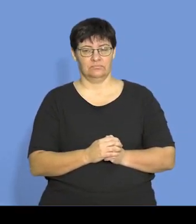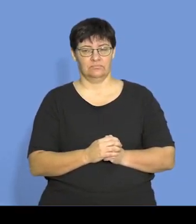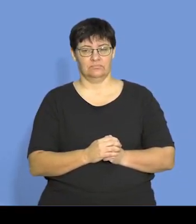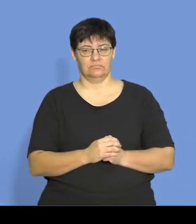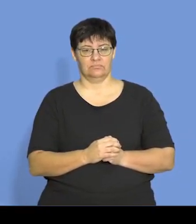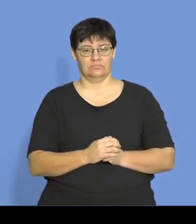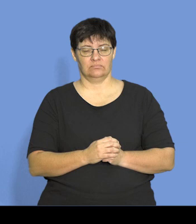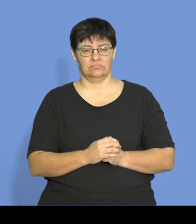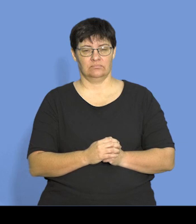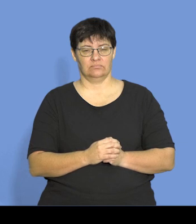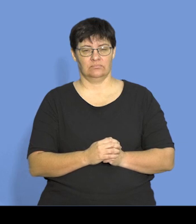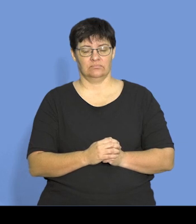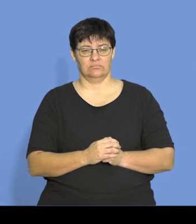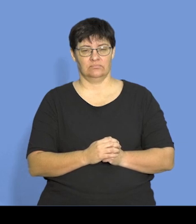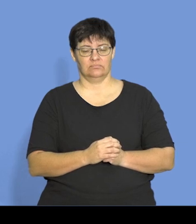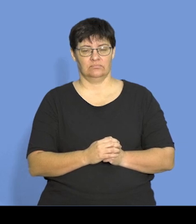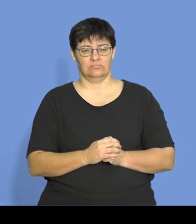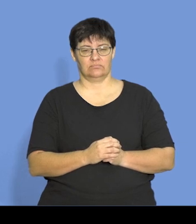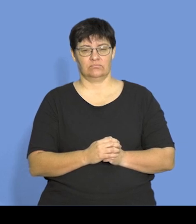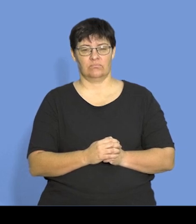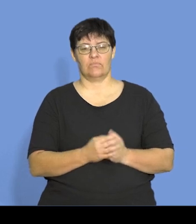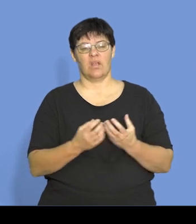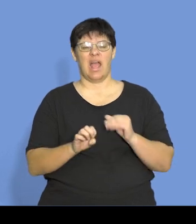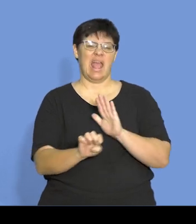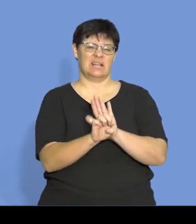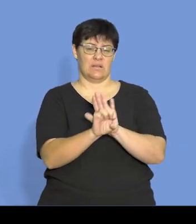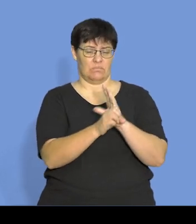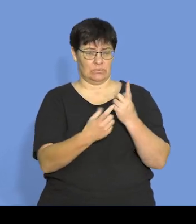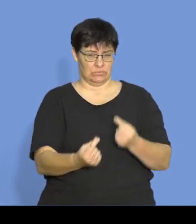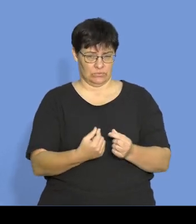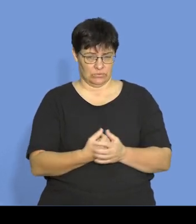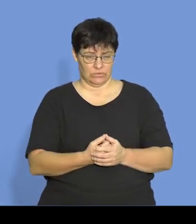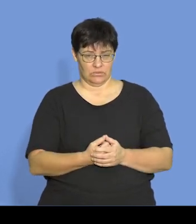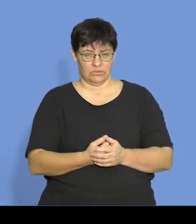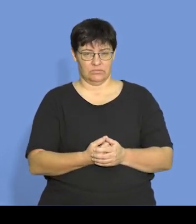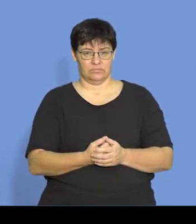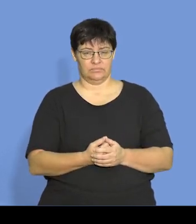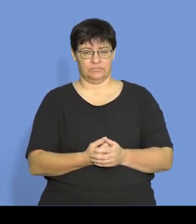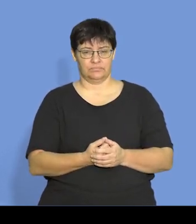Now, let's just do an example, right,